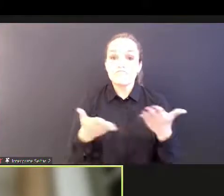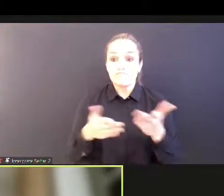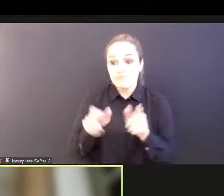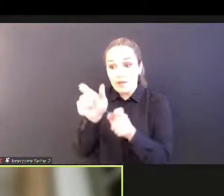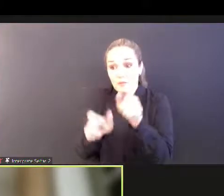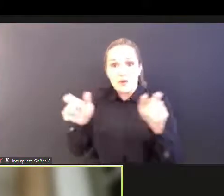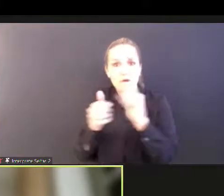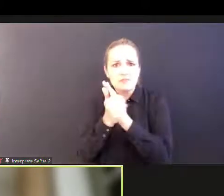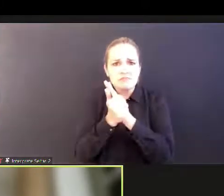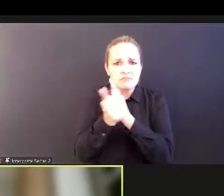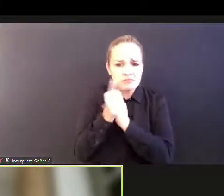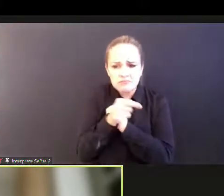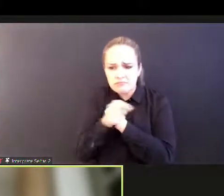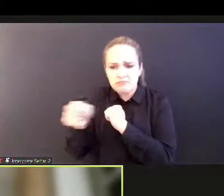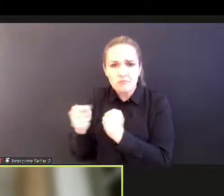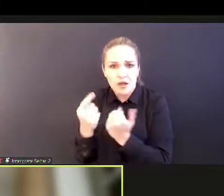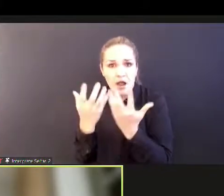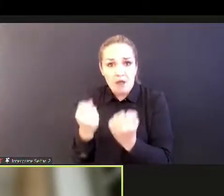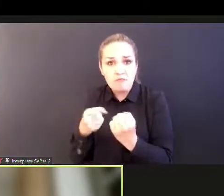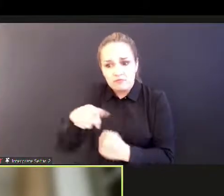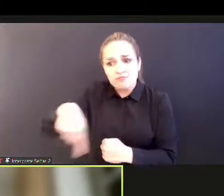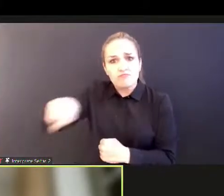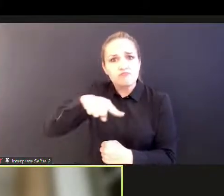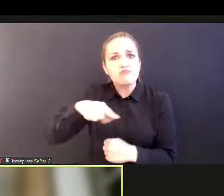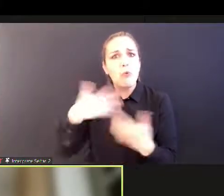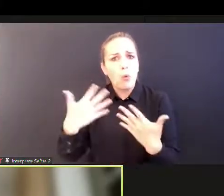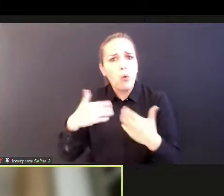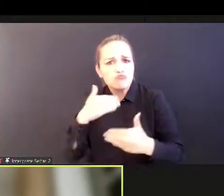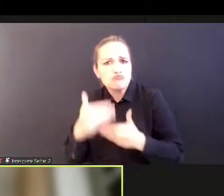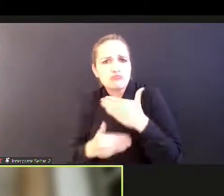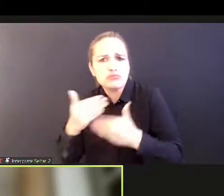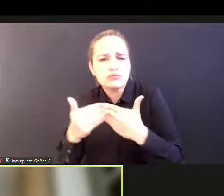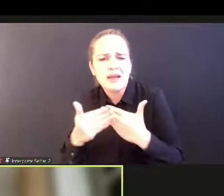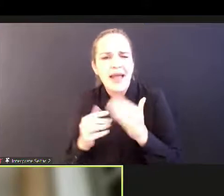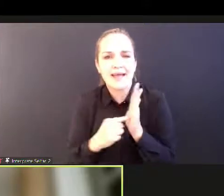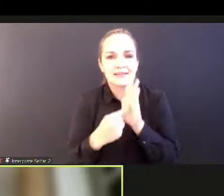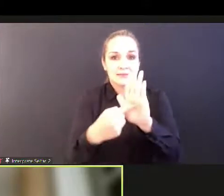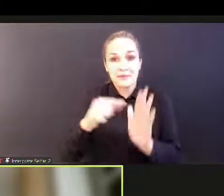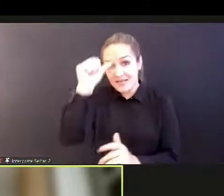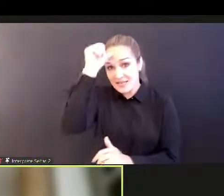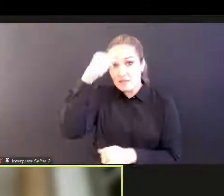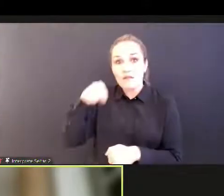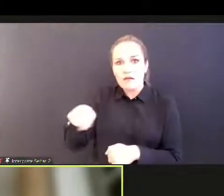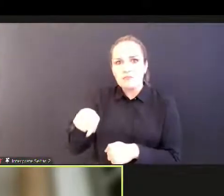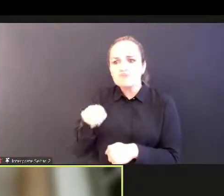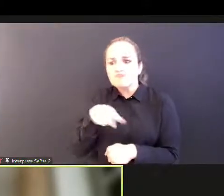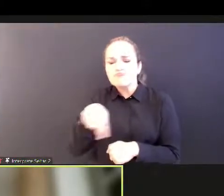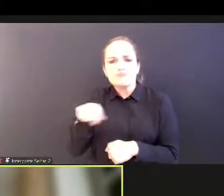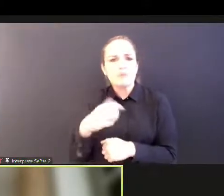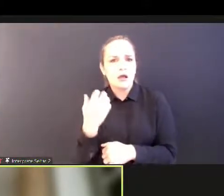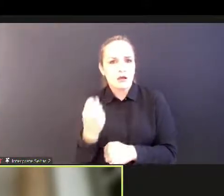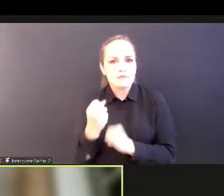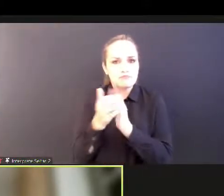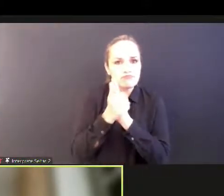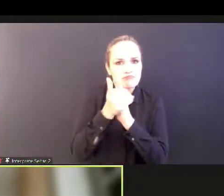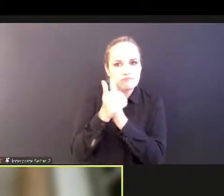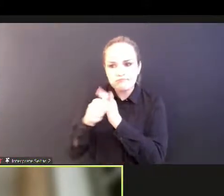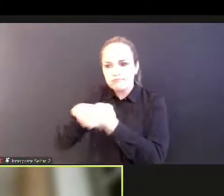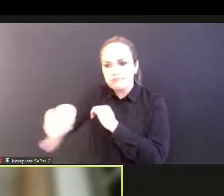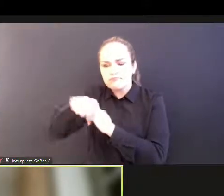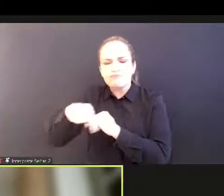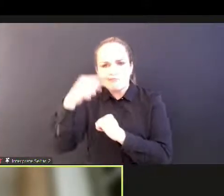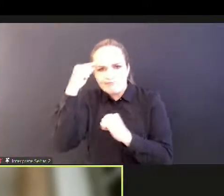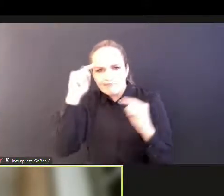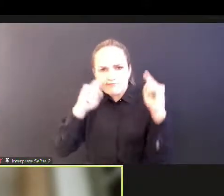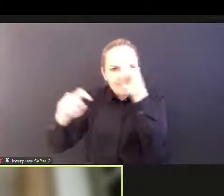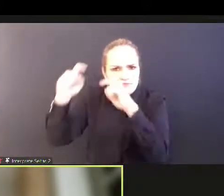scale, like India, and the cost advantage that comes with it. Some are looking at specific skills. So what emerges very clearly